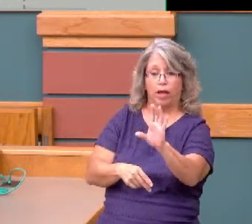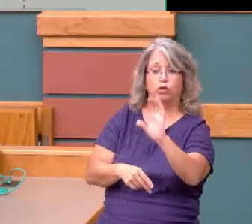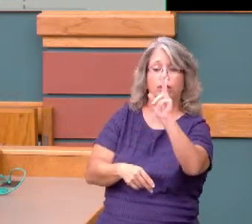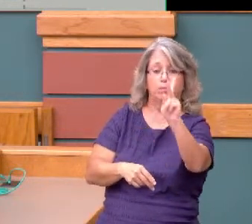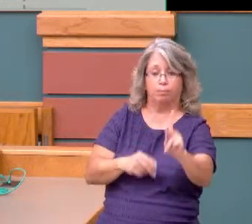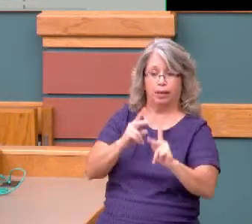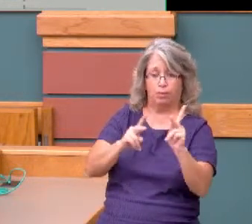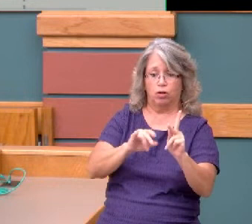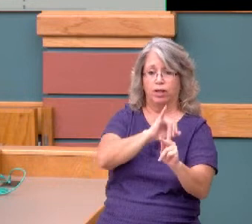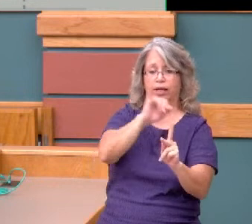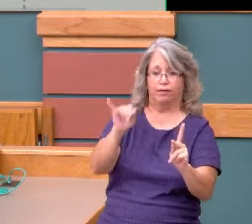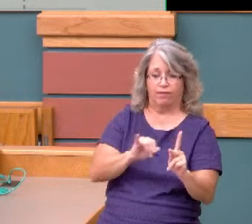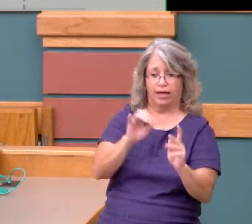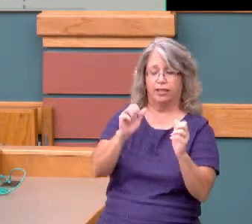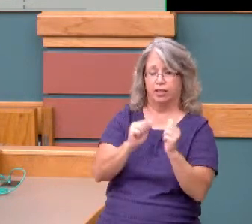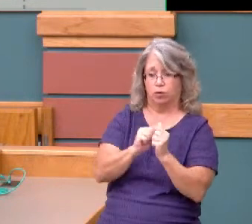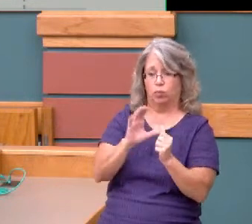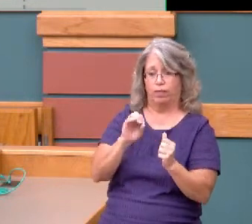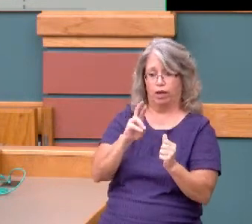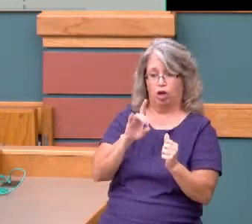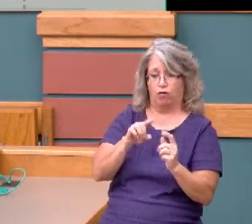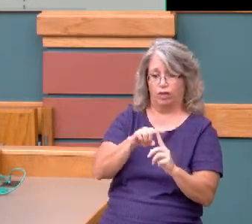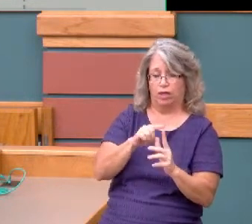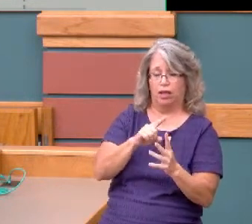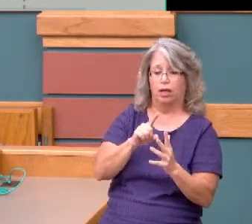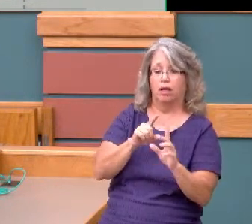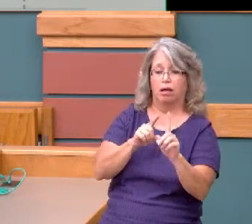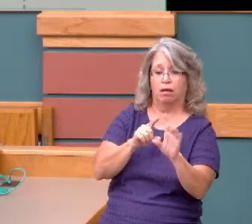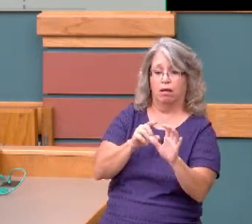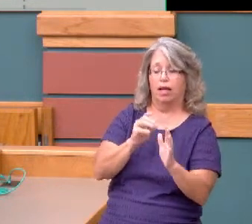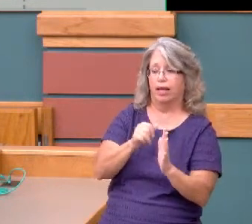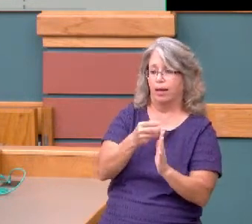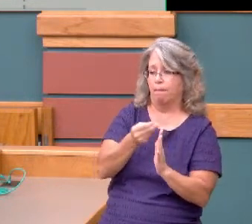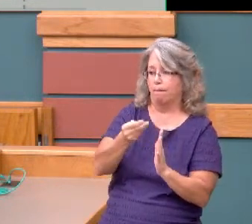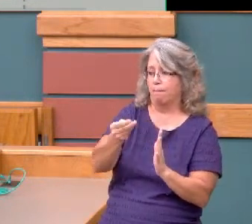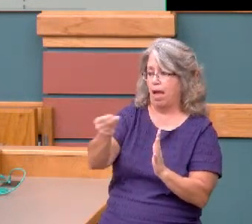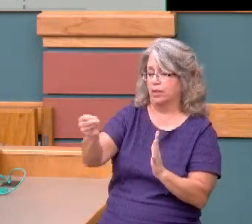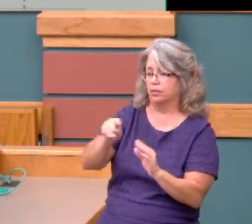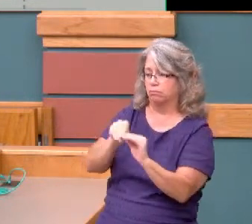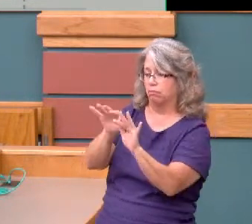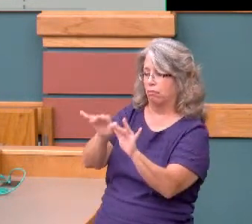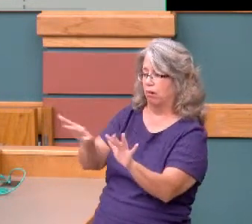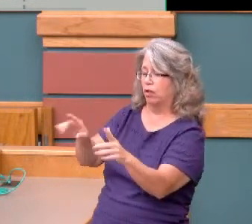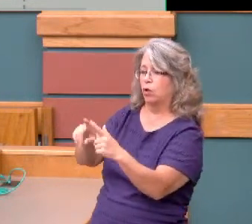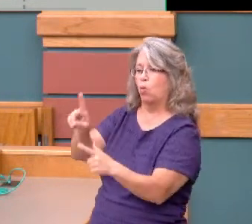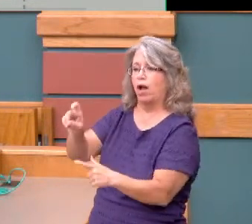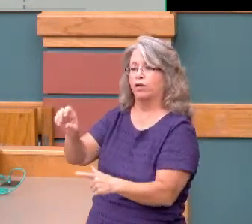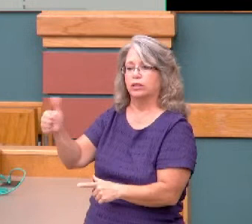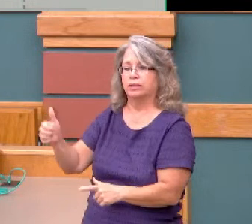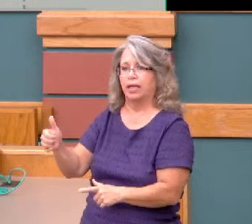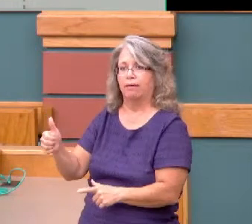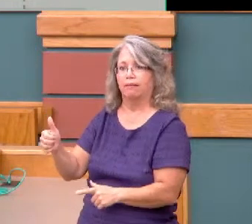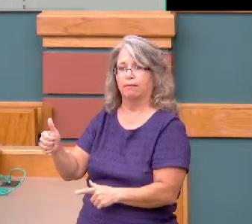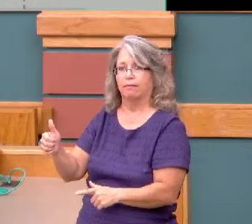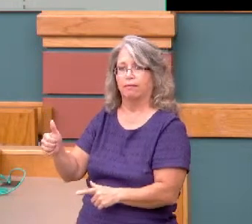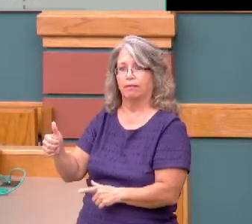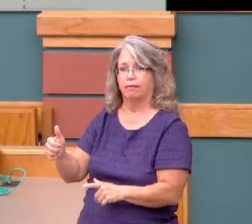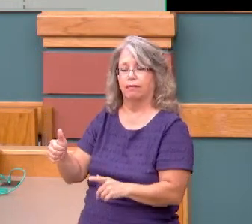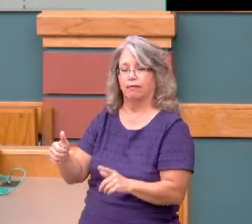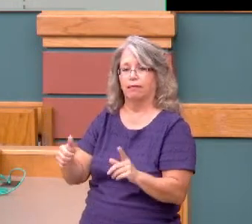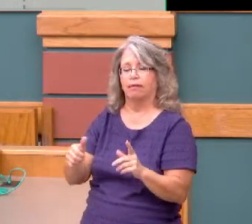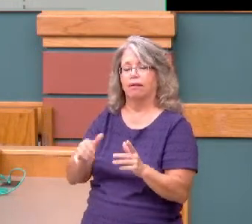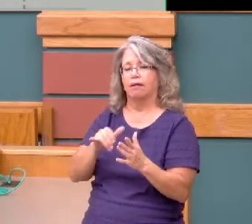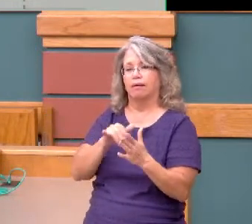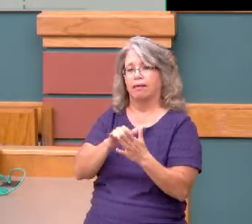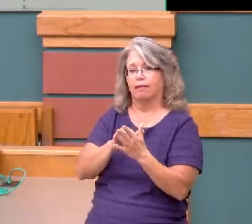COVID, they're passing it on to 110 people. That 100 people infects an additional 1.1 people on